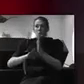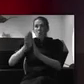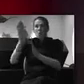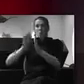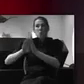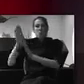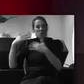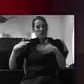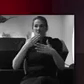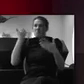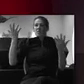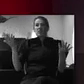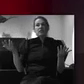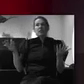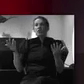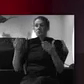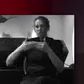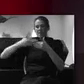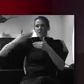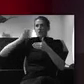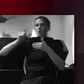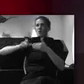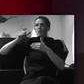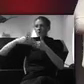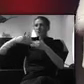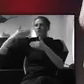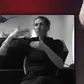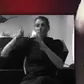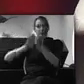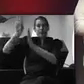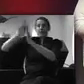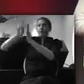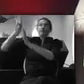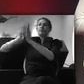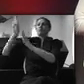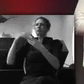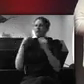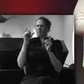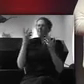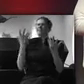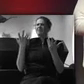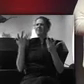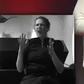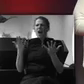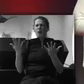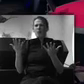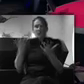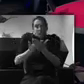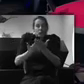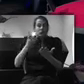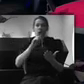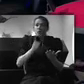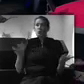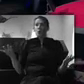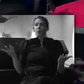The stories sound miraculous and often too good to be true, but they are true and they are medically documented.